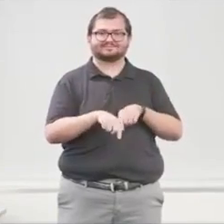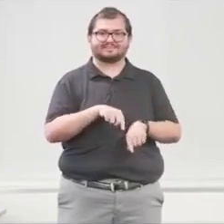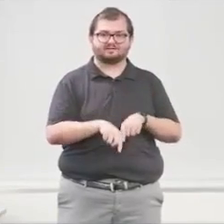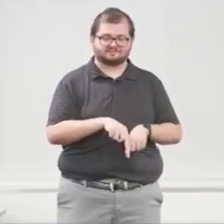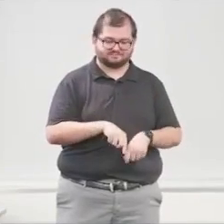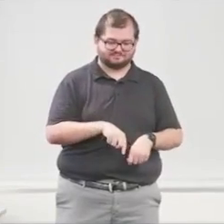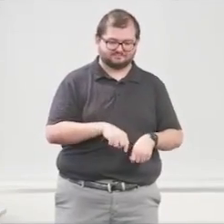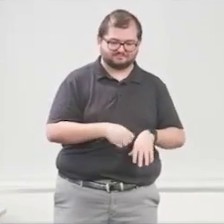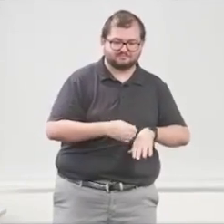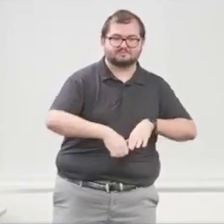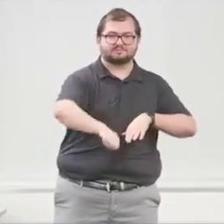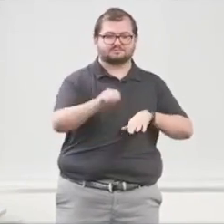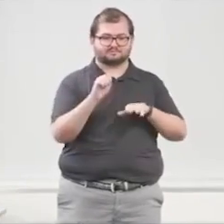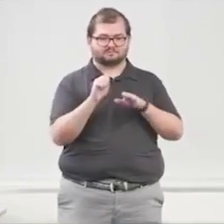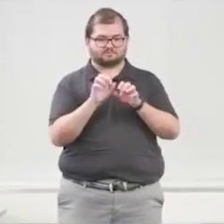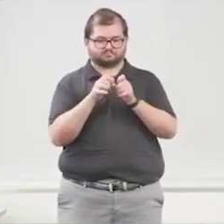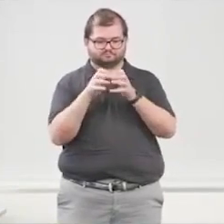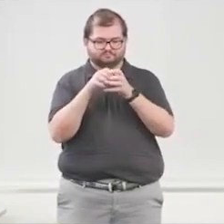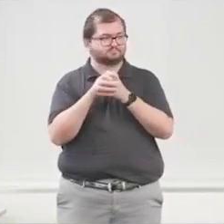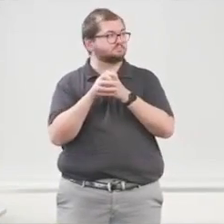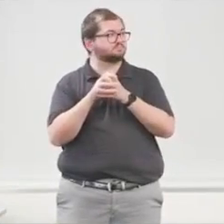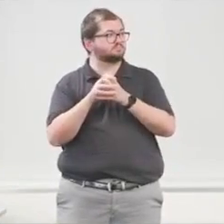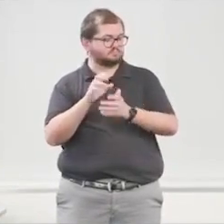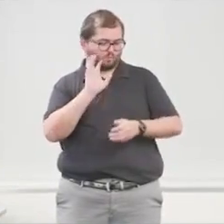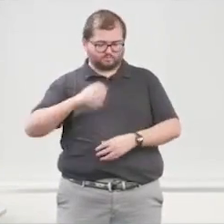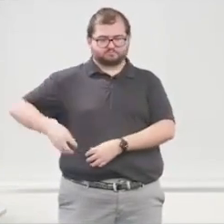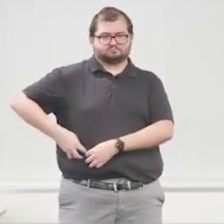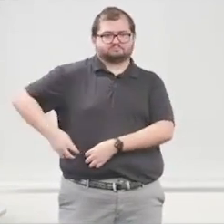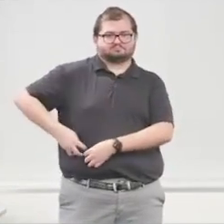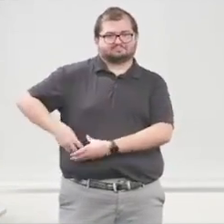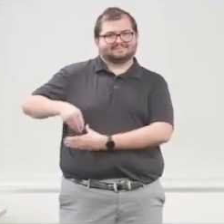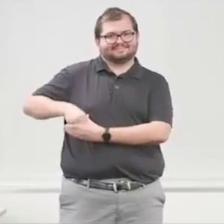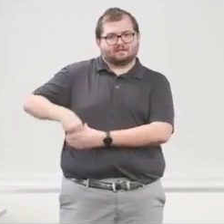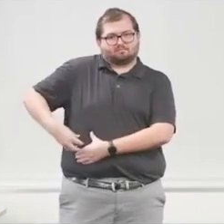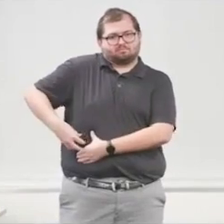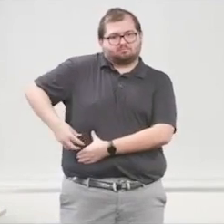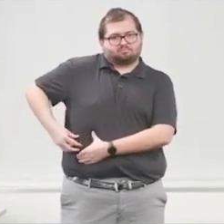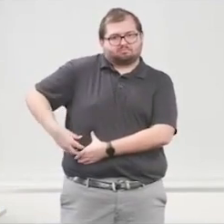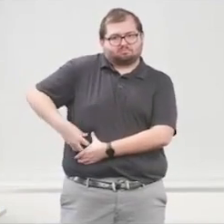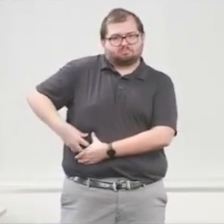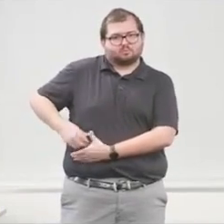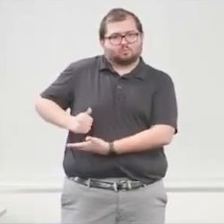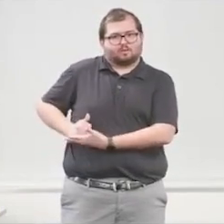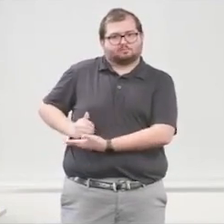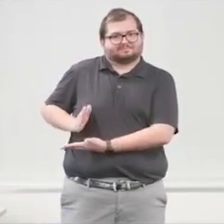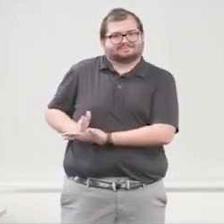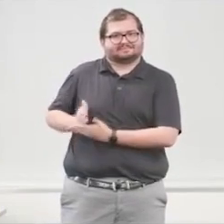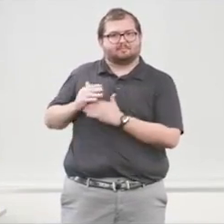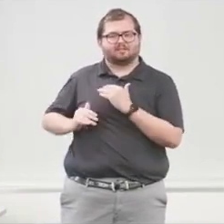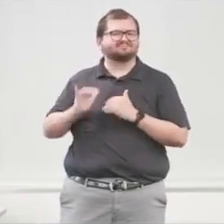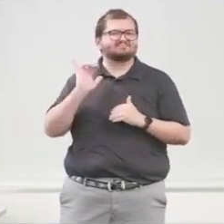feet and wadding them up and shoving them into wounds. Okay? That's how simple it